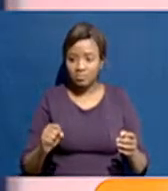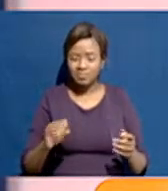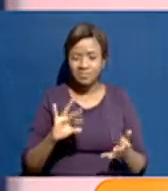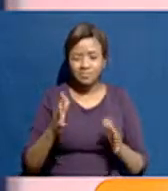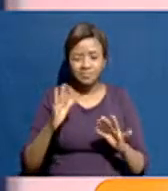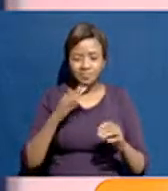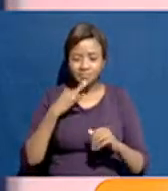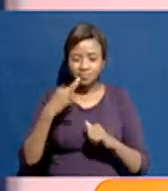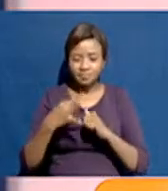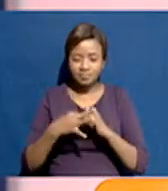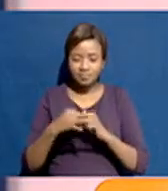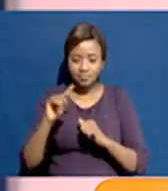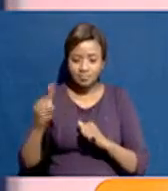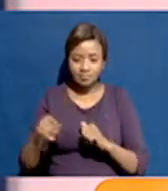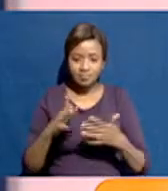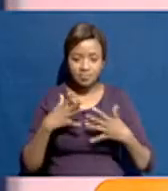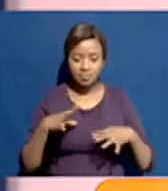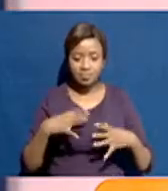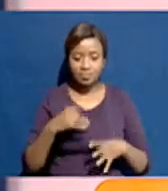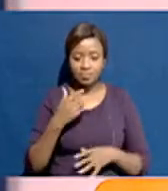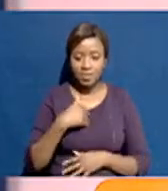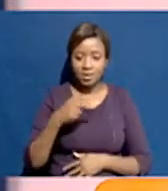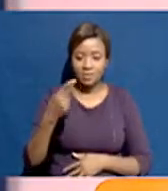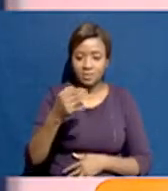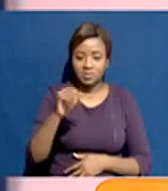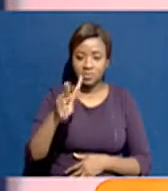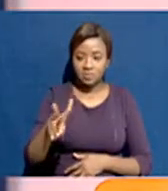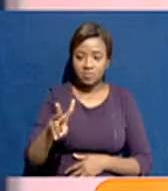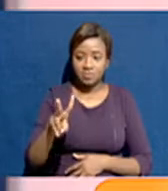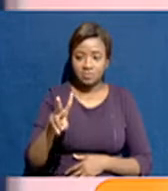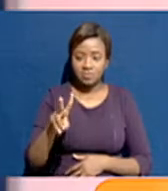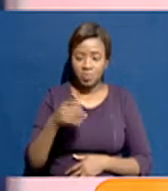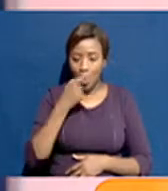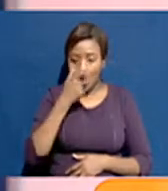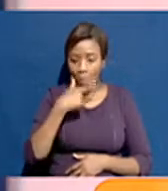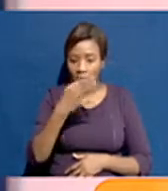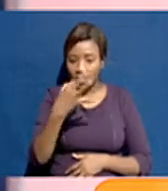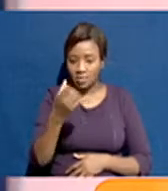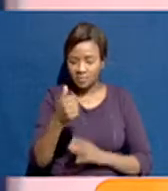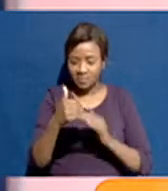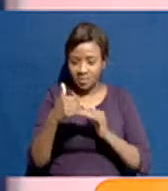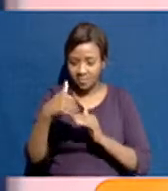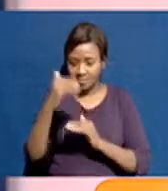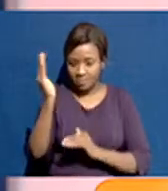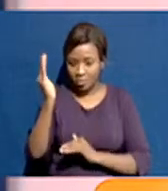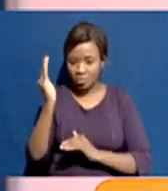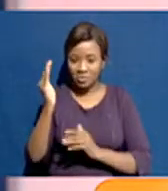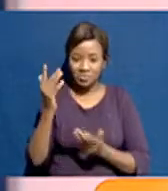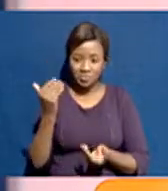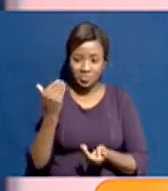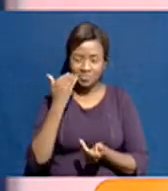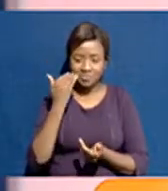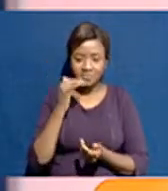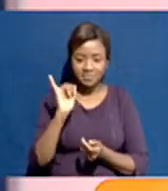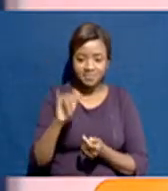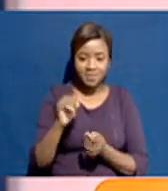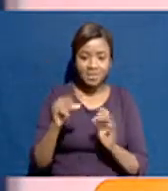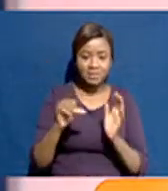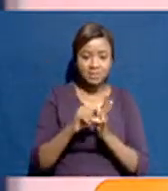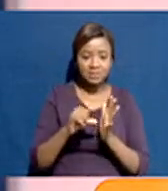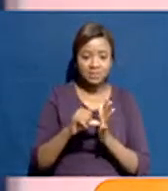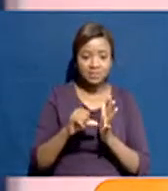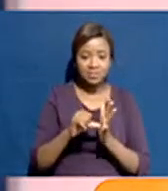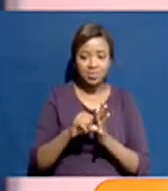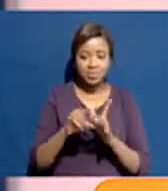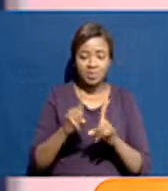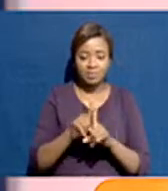800,000 of people living with HIV who are about 35 and above. And this also is a challenge, because